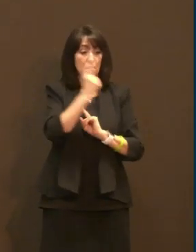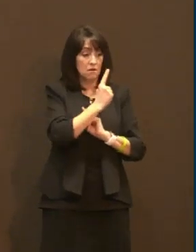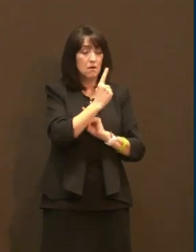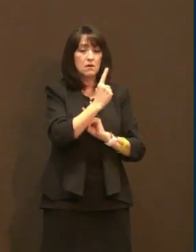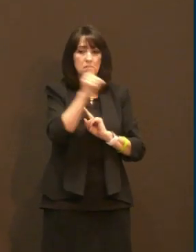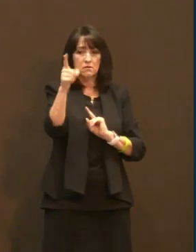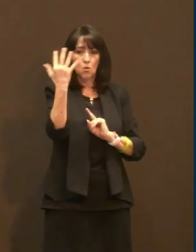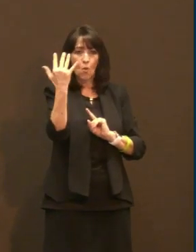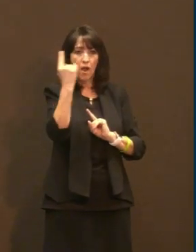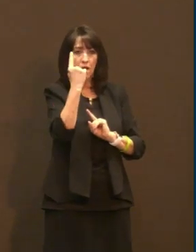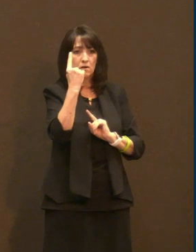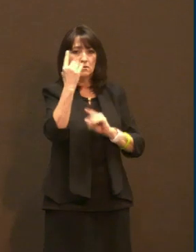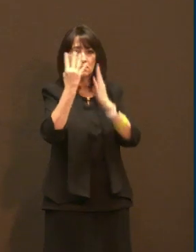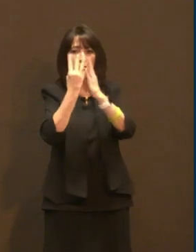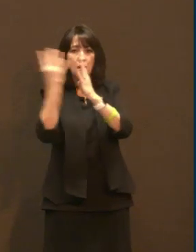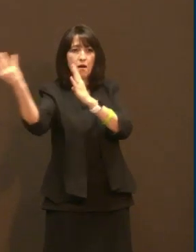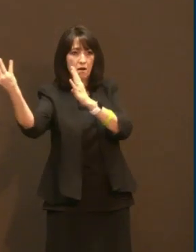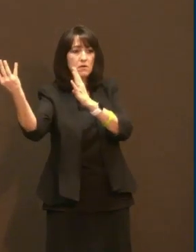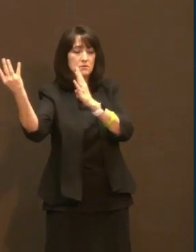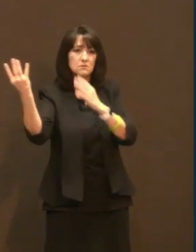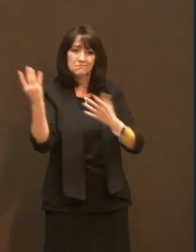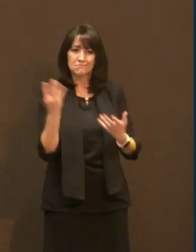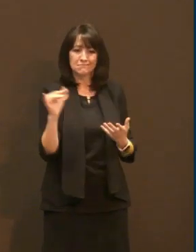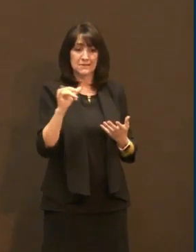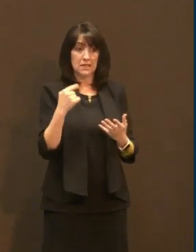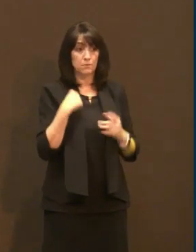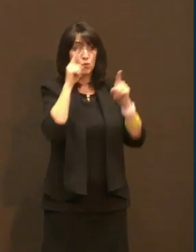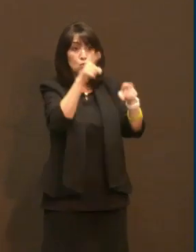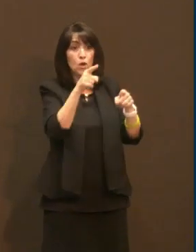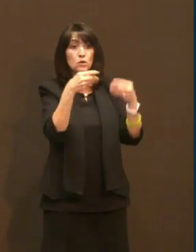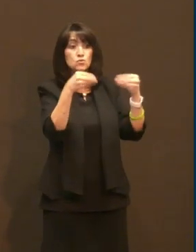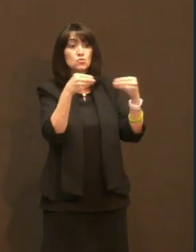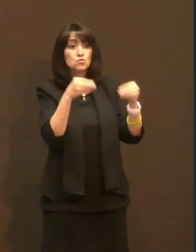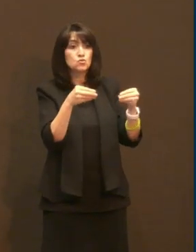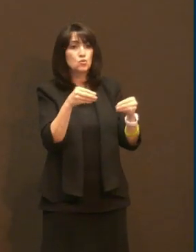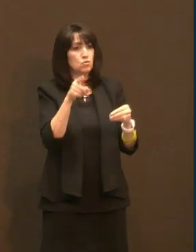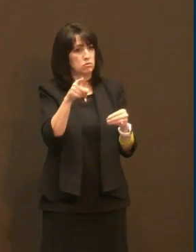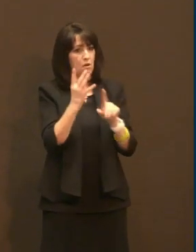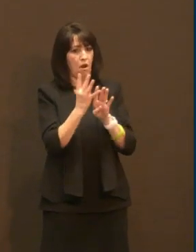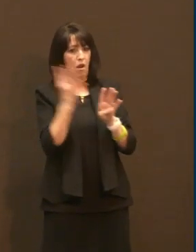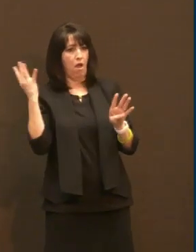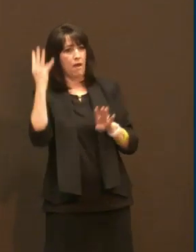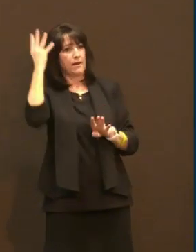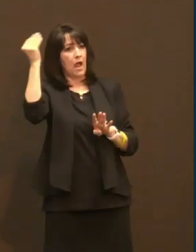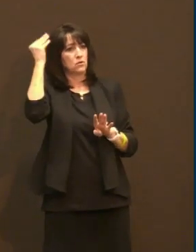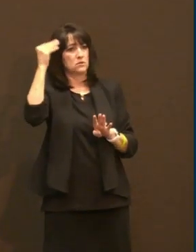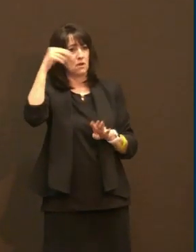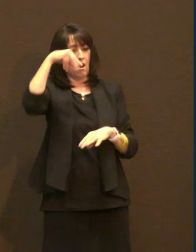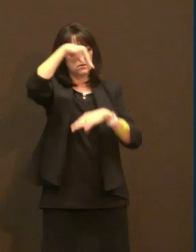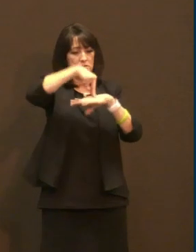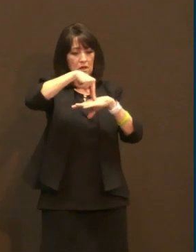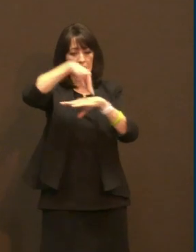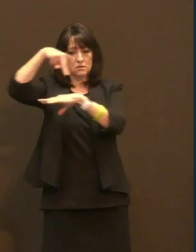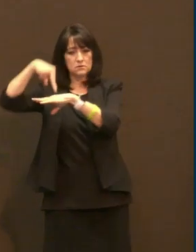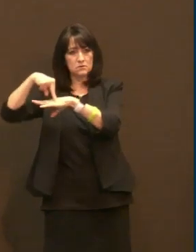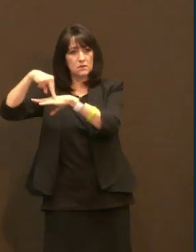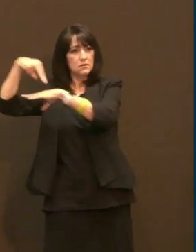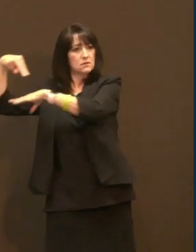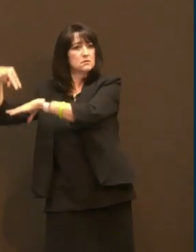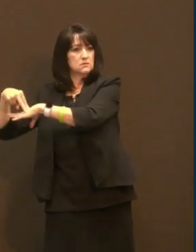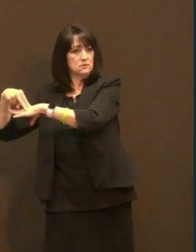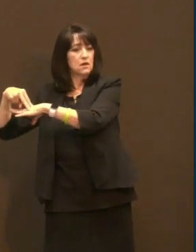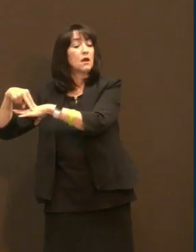because there was somebody there with a counter making sure only so many people were in there. Even with that, it's a little bit difficult to